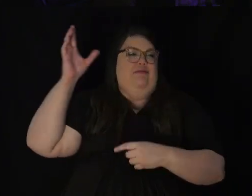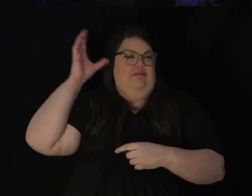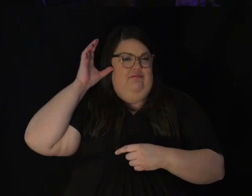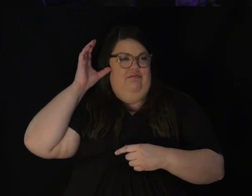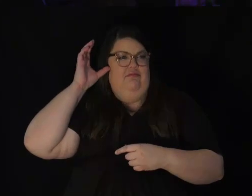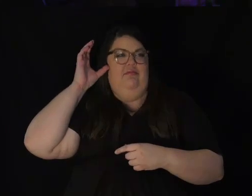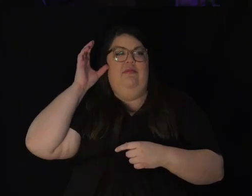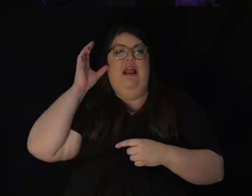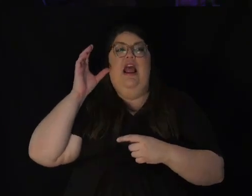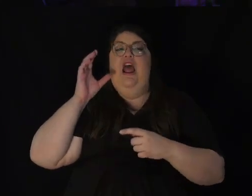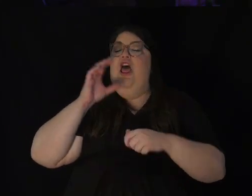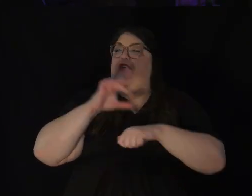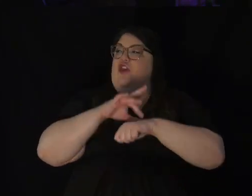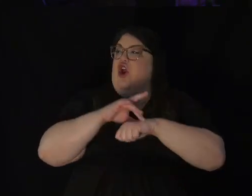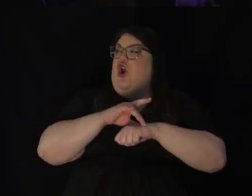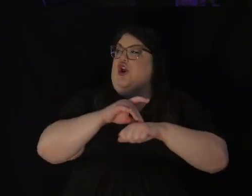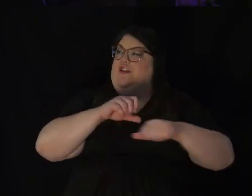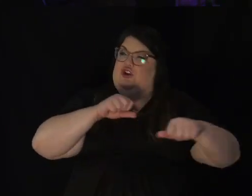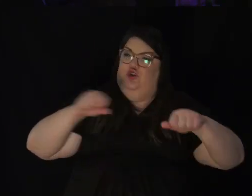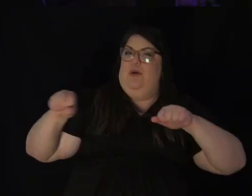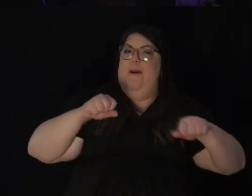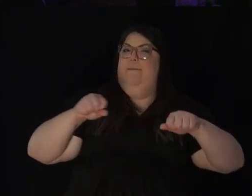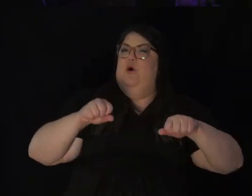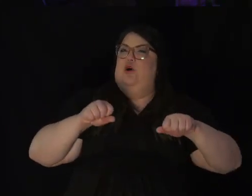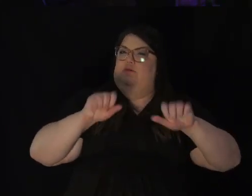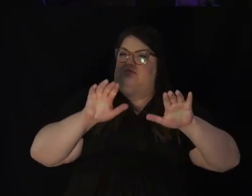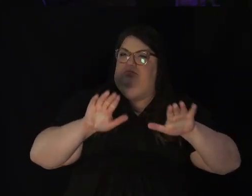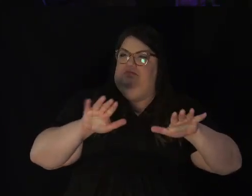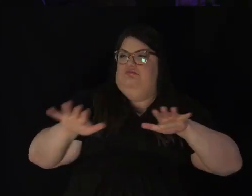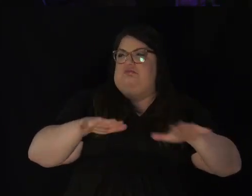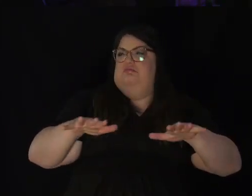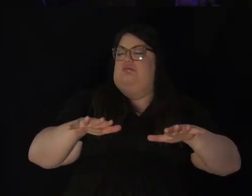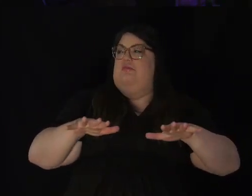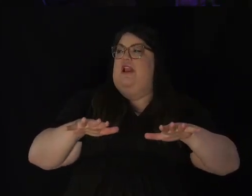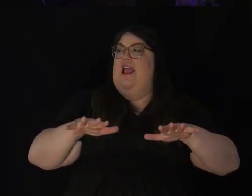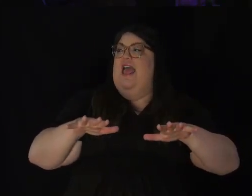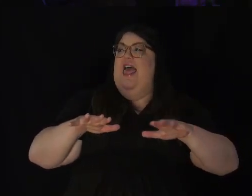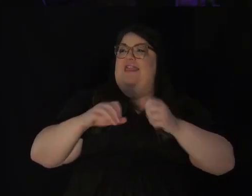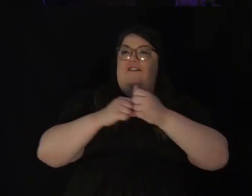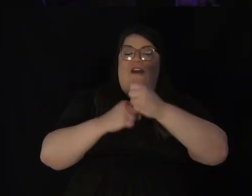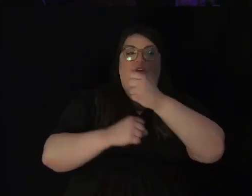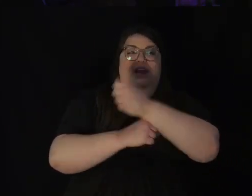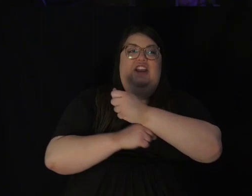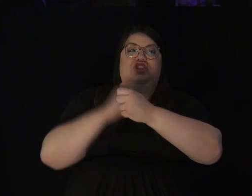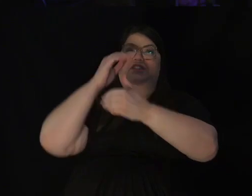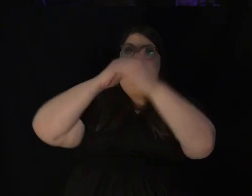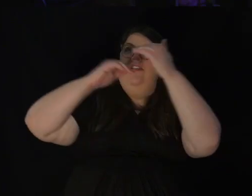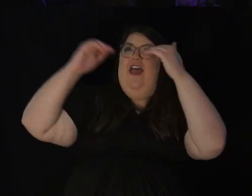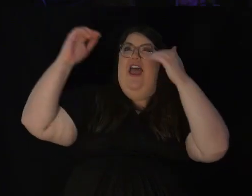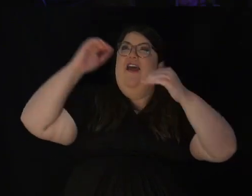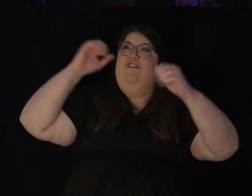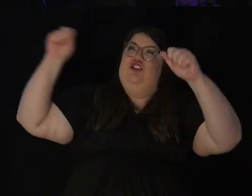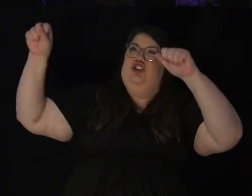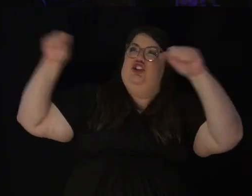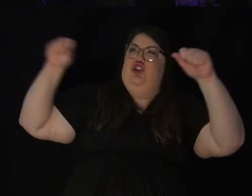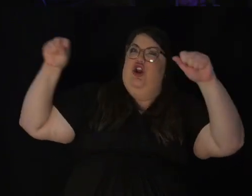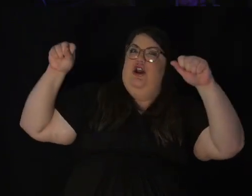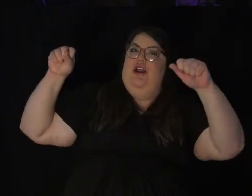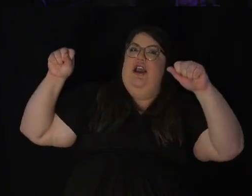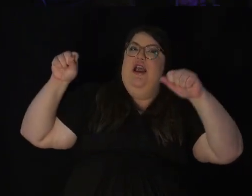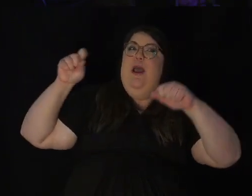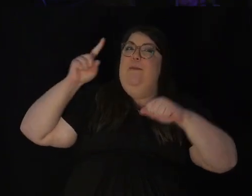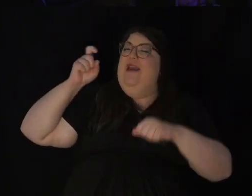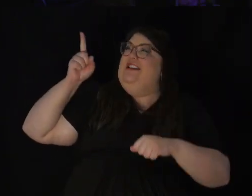earth trembled and quaked. The foundations of the heavens shook. They trembled because he was